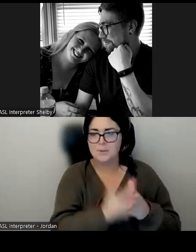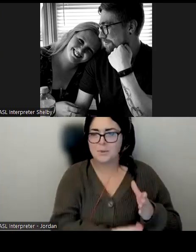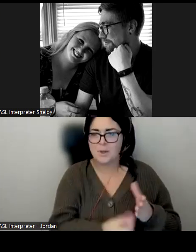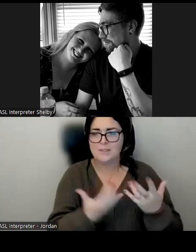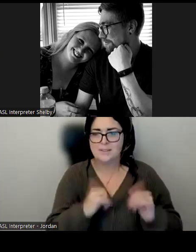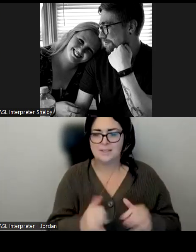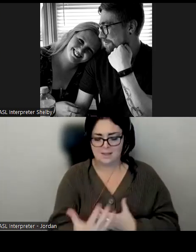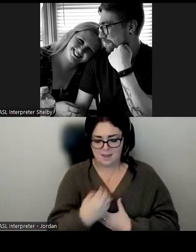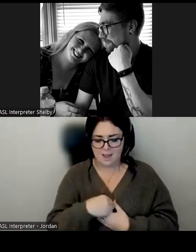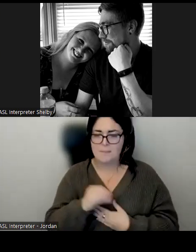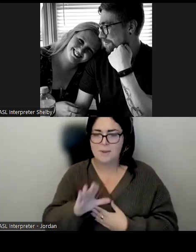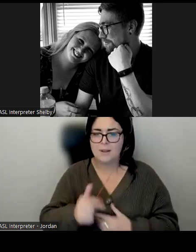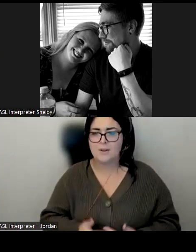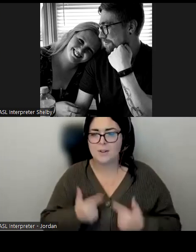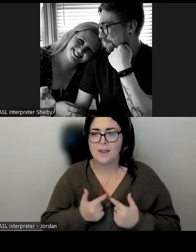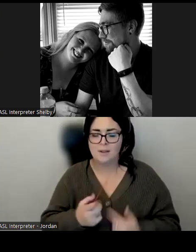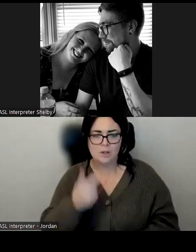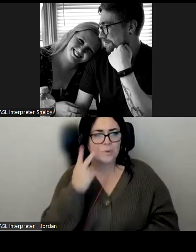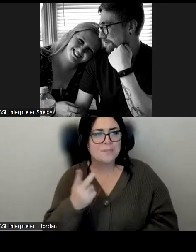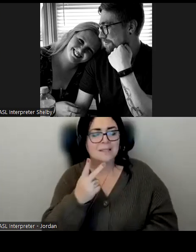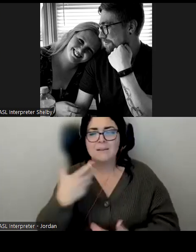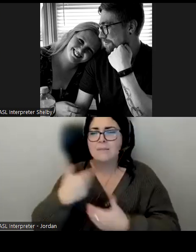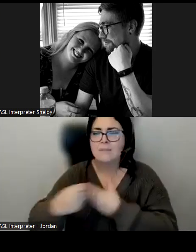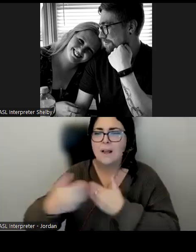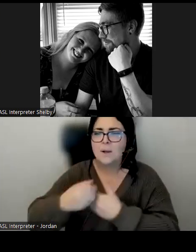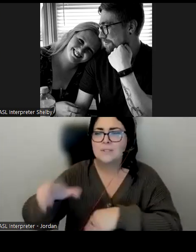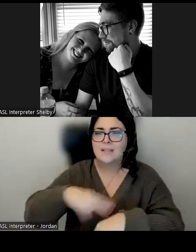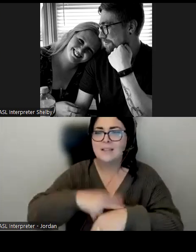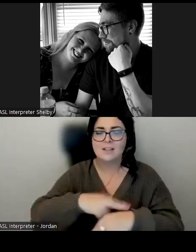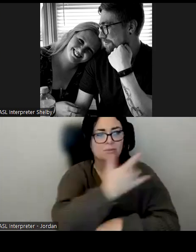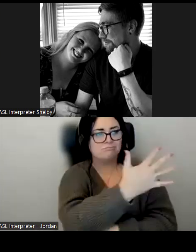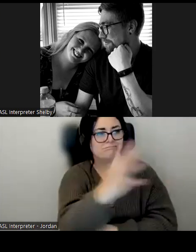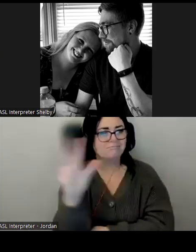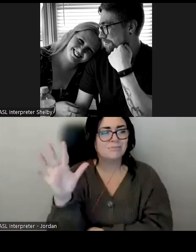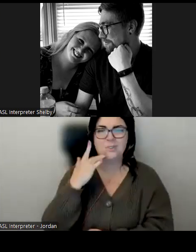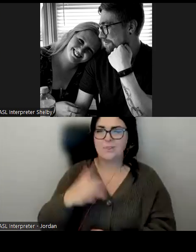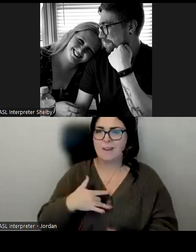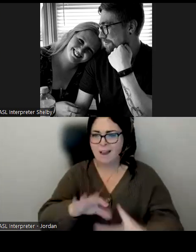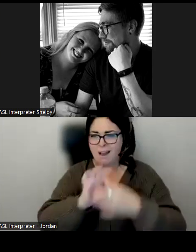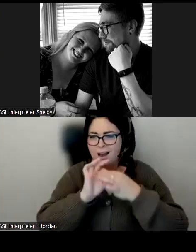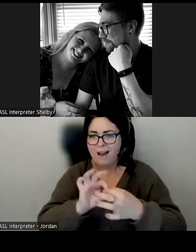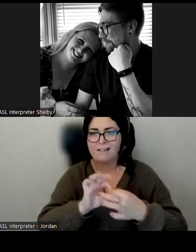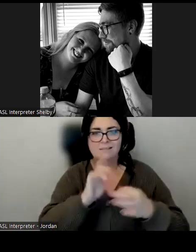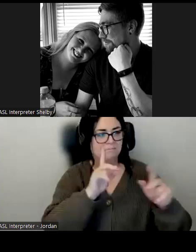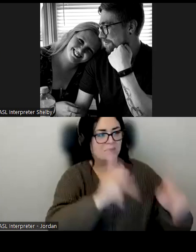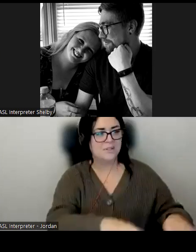you see them? Do you see them in nature? Do you feel a connection to them when you're